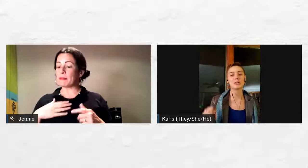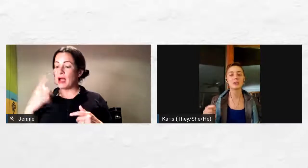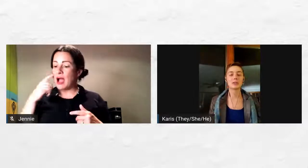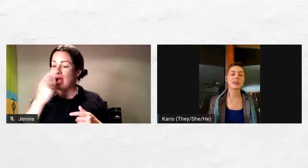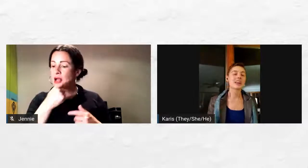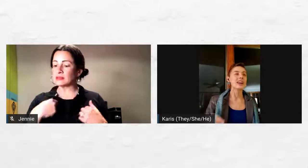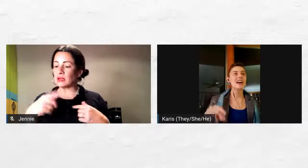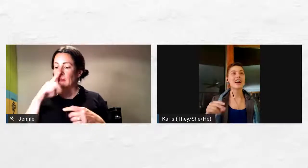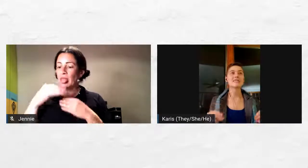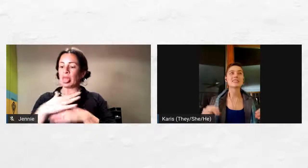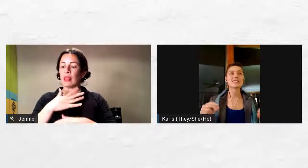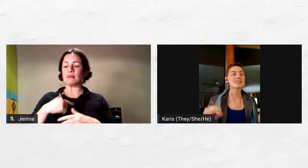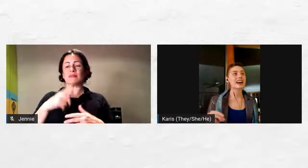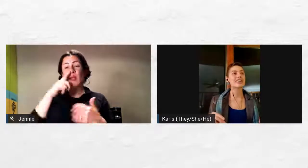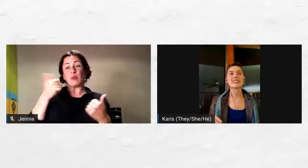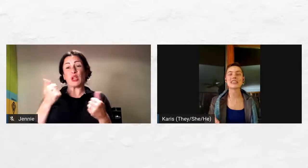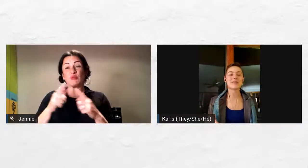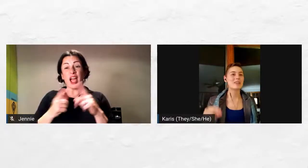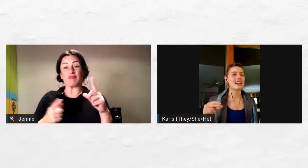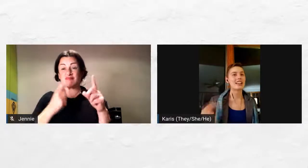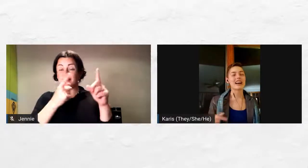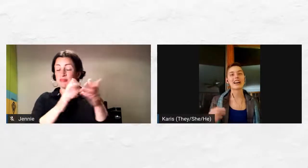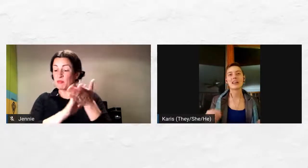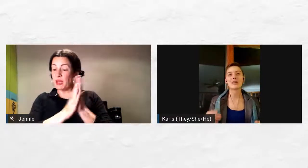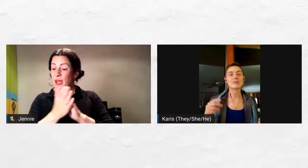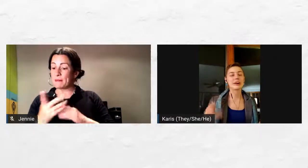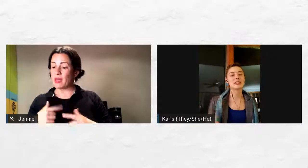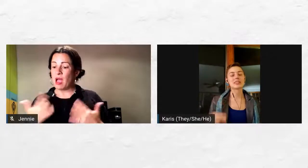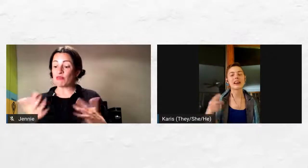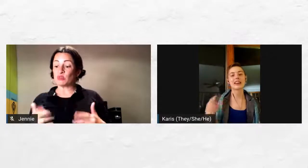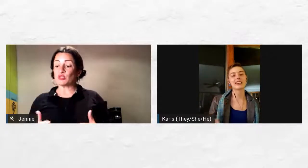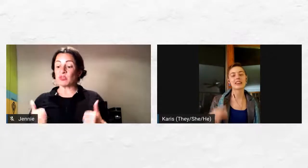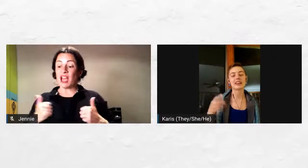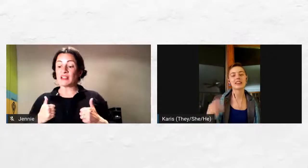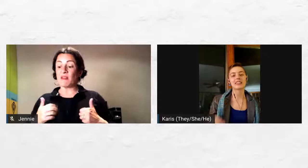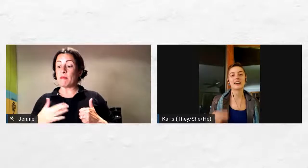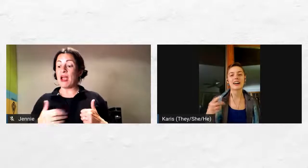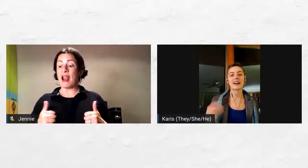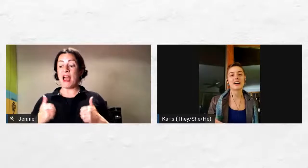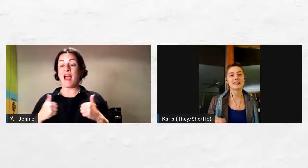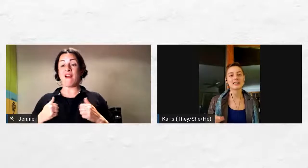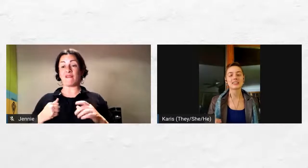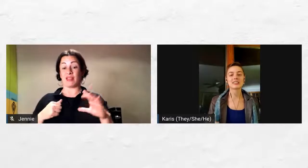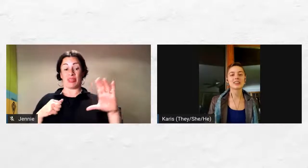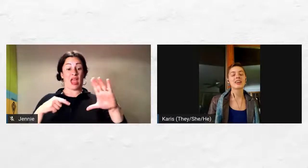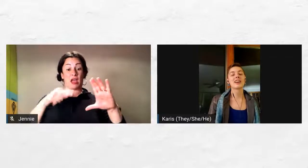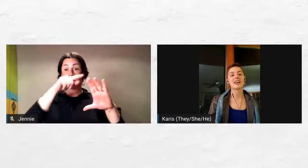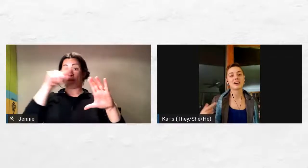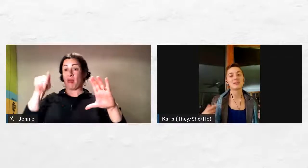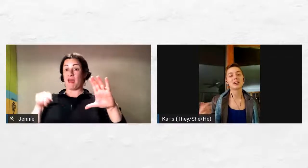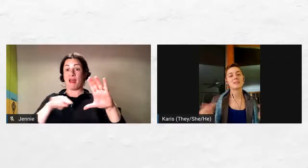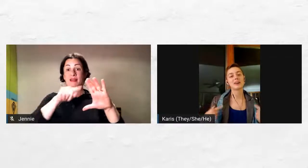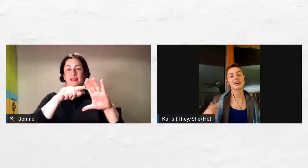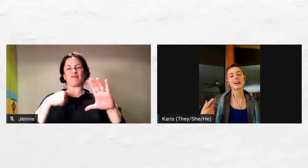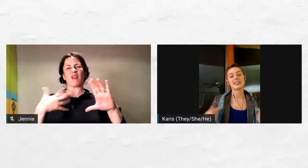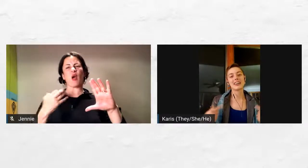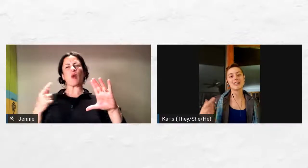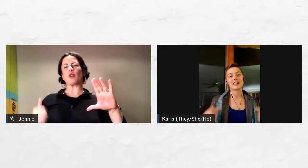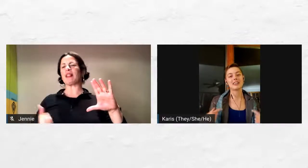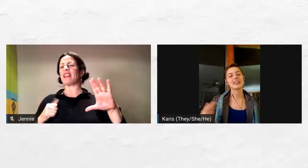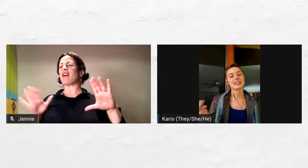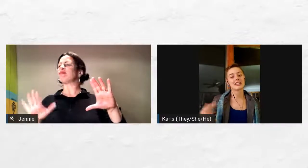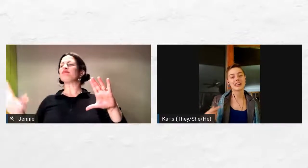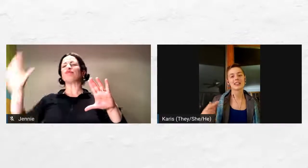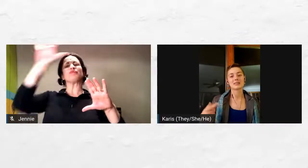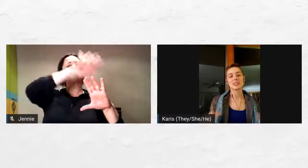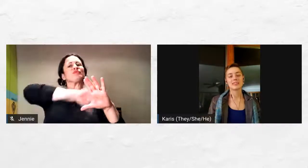someone who I'm just trying to live my life outside the lines. I'm